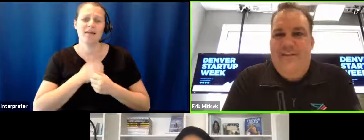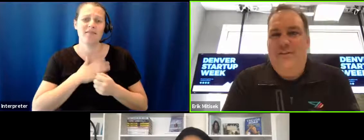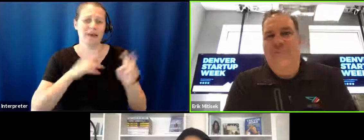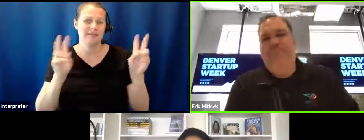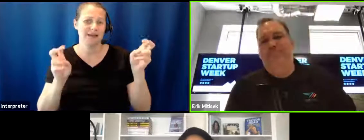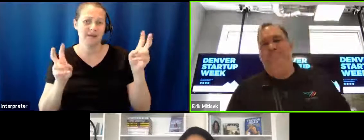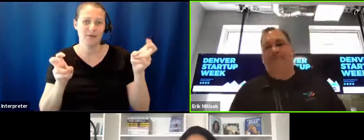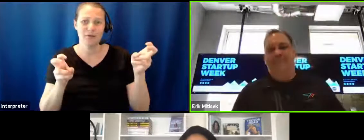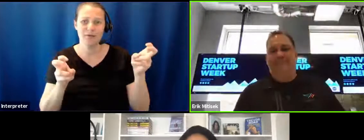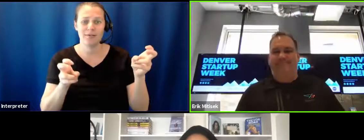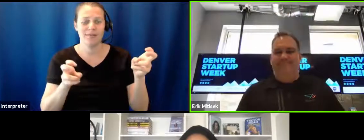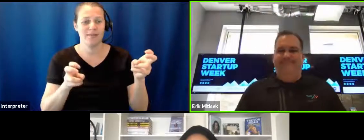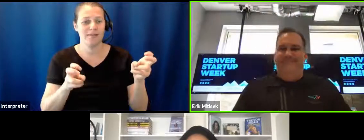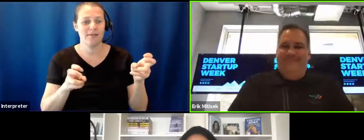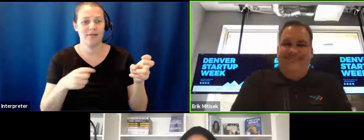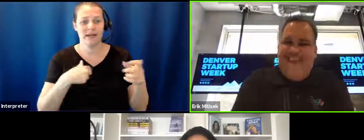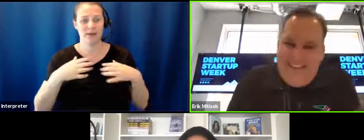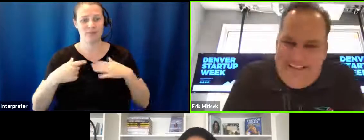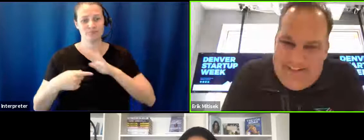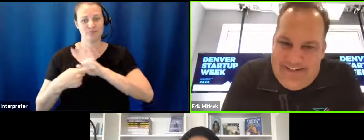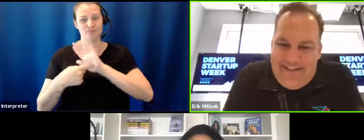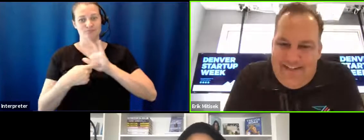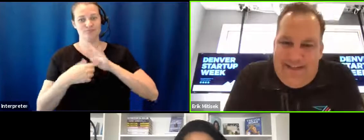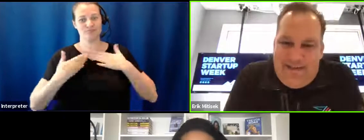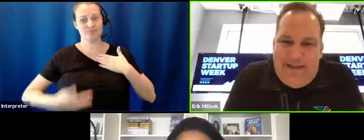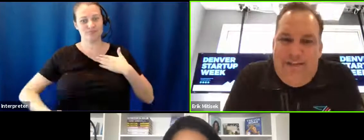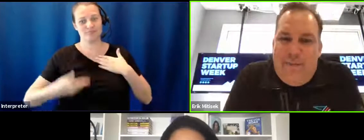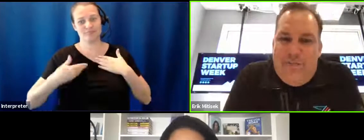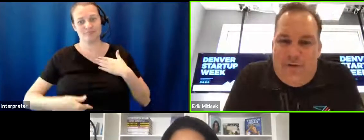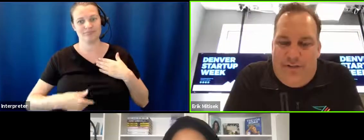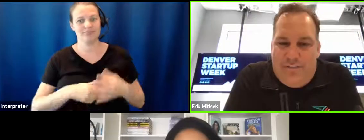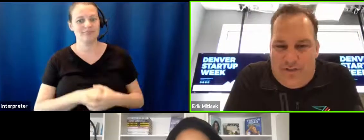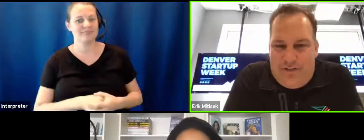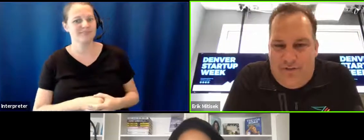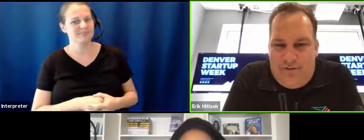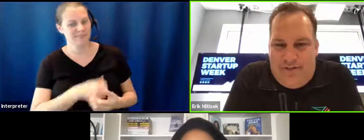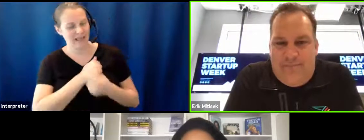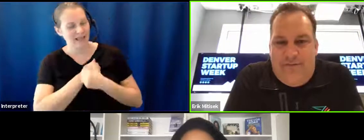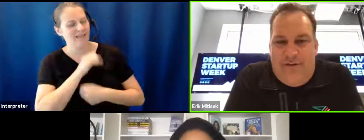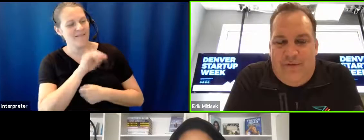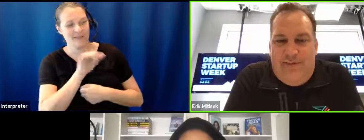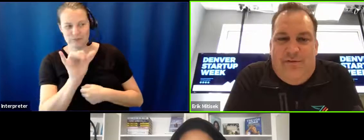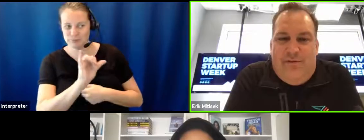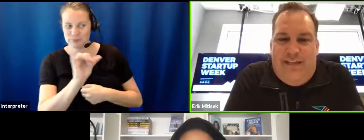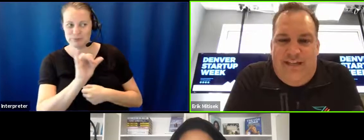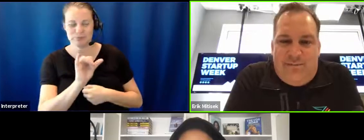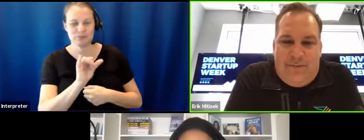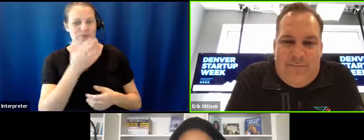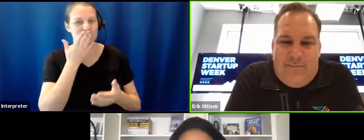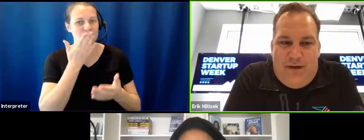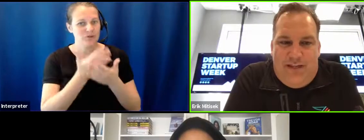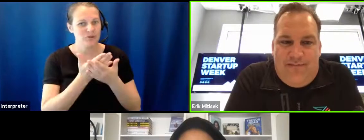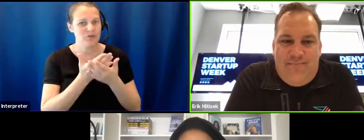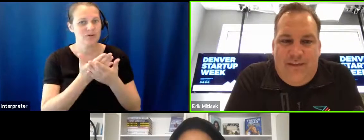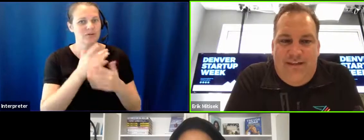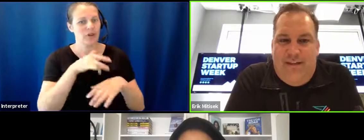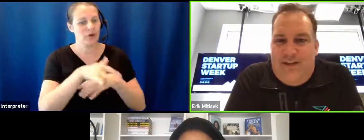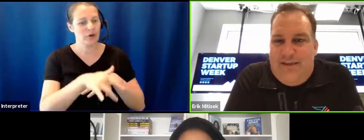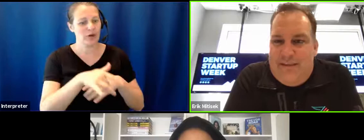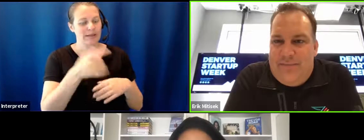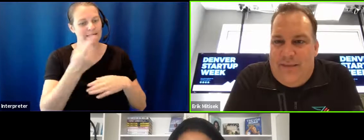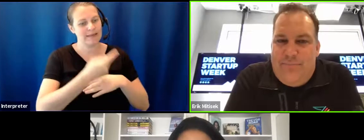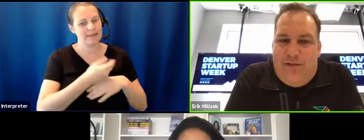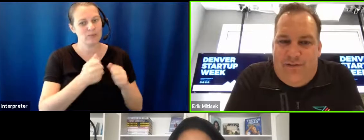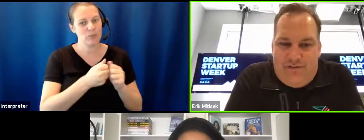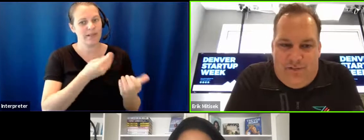know, I do too. I represent it everywhere I go. Yeah, I love it. I love the way you broke down the book too. You know, really the early days with Becoming Money, then